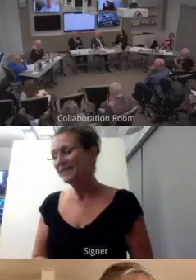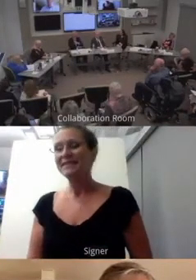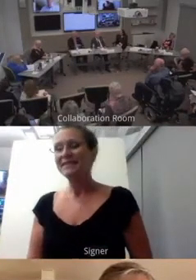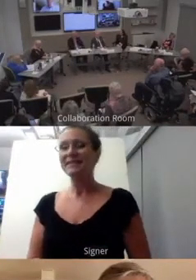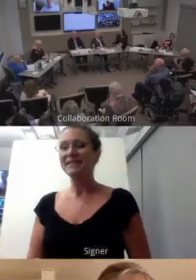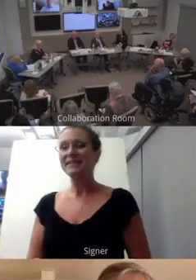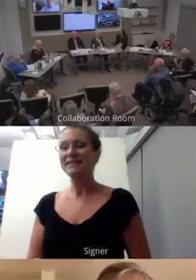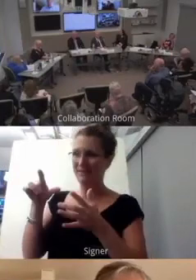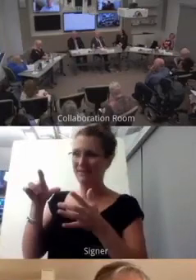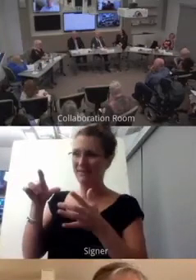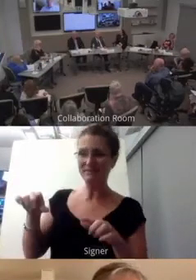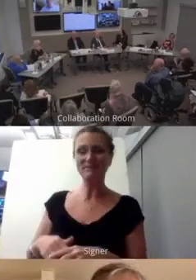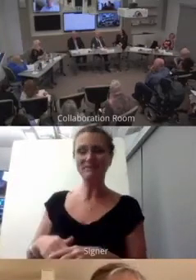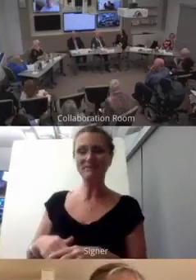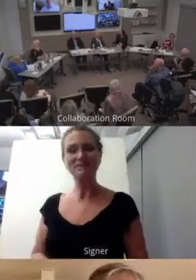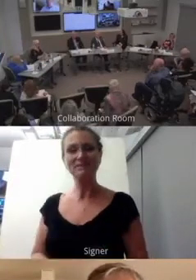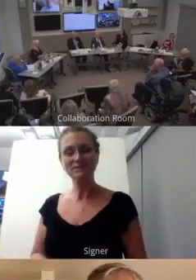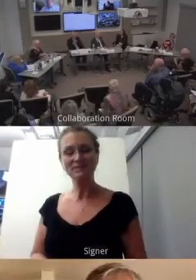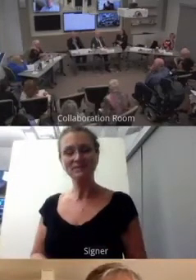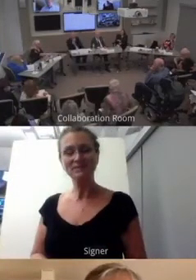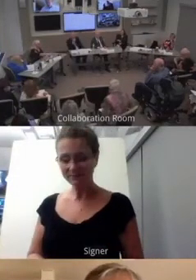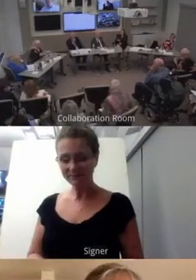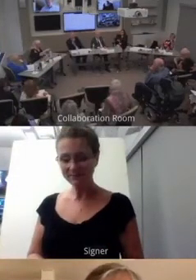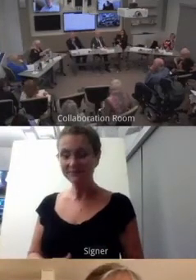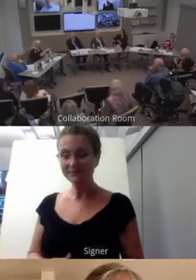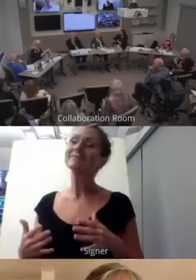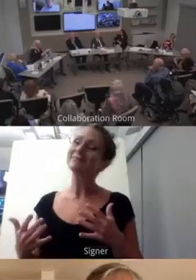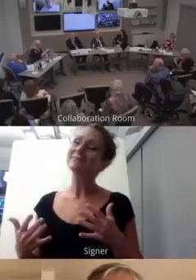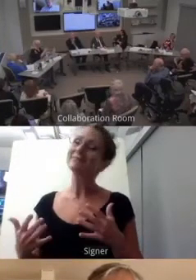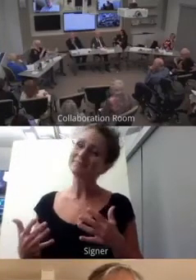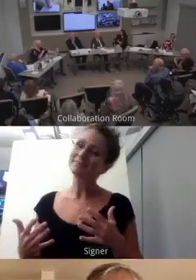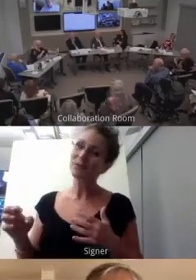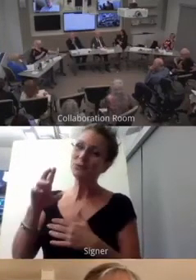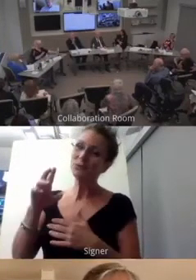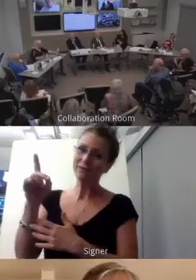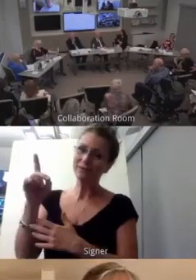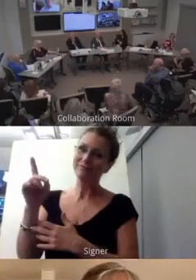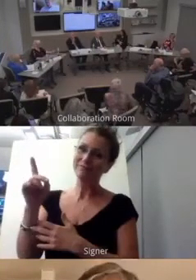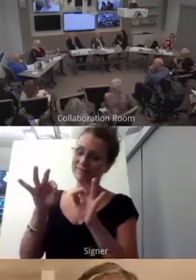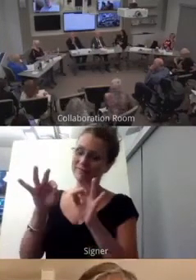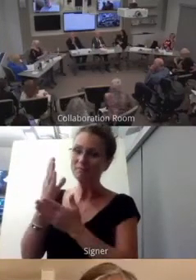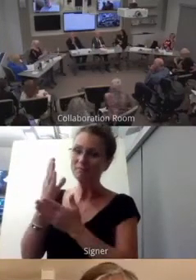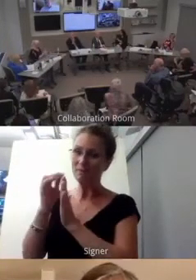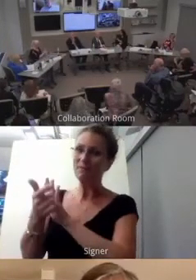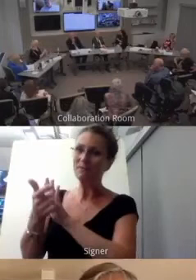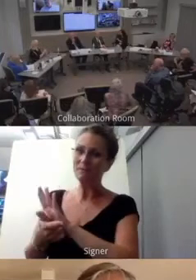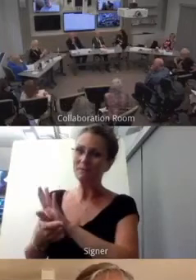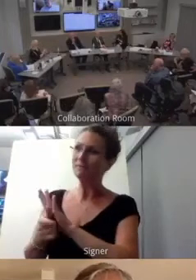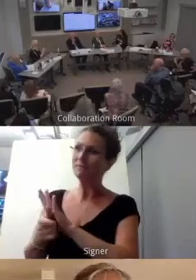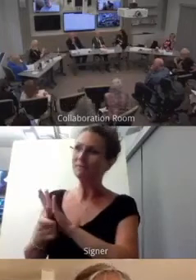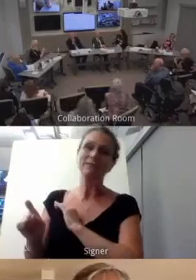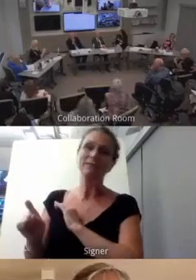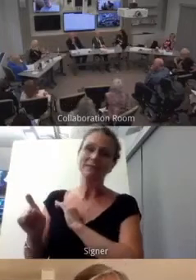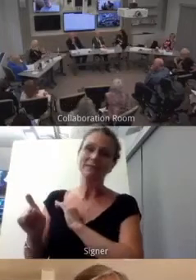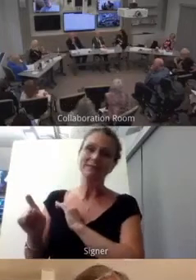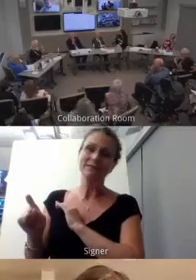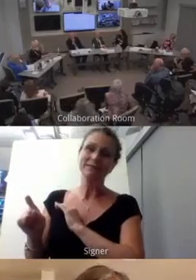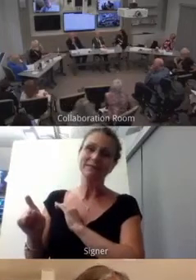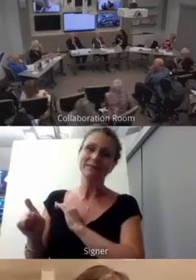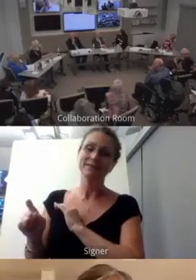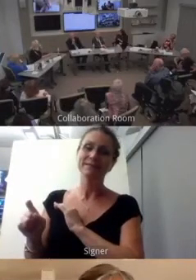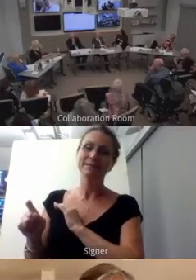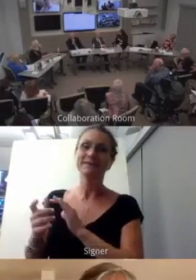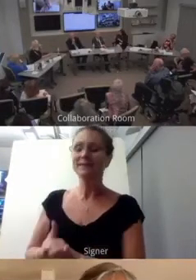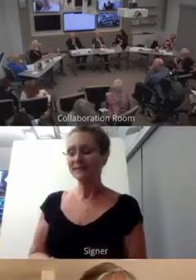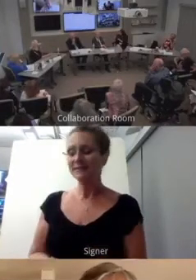having that be an important part of your law is very significant. Another thing that was done at the time